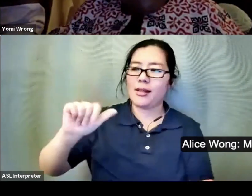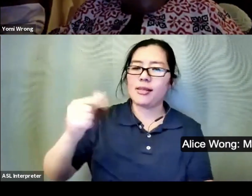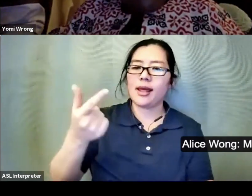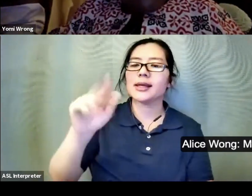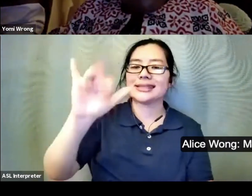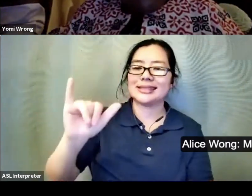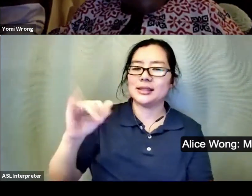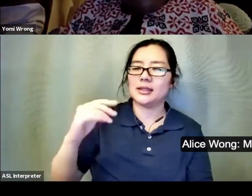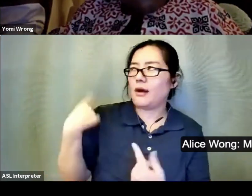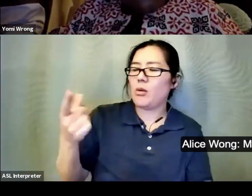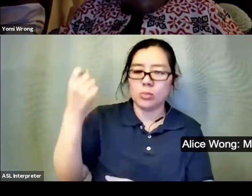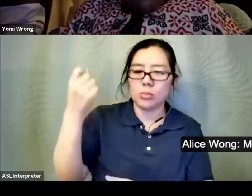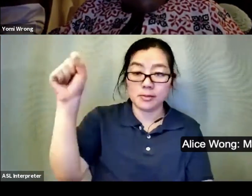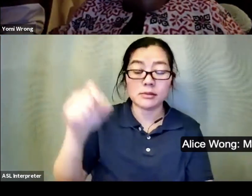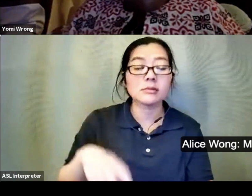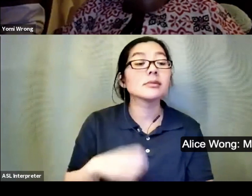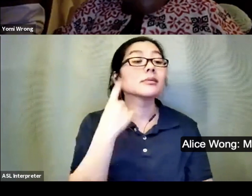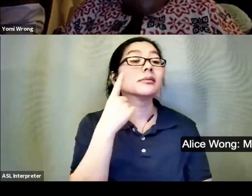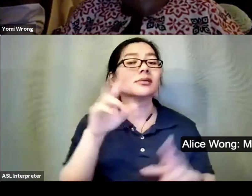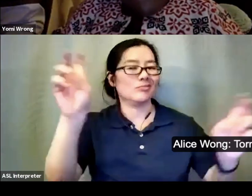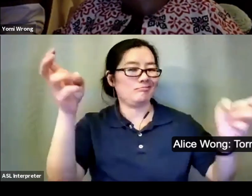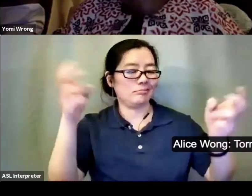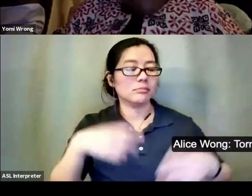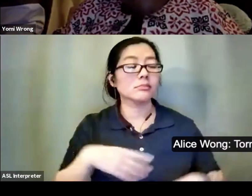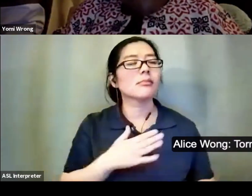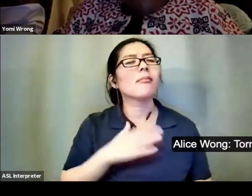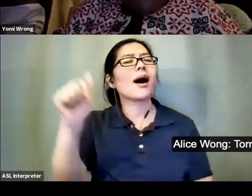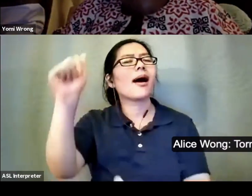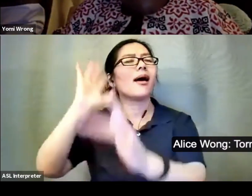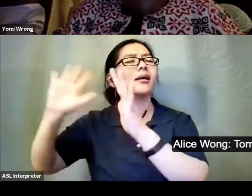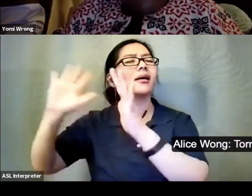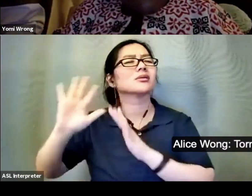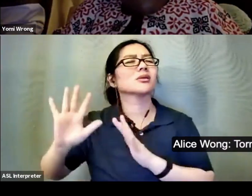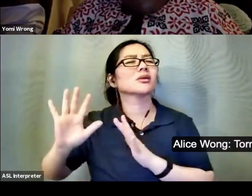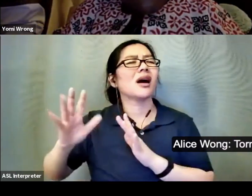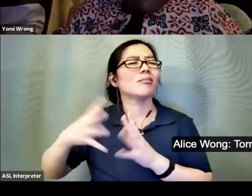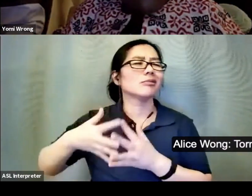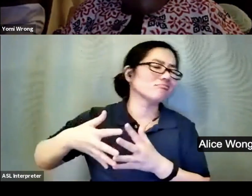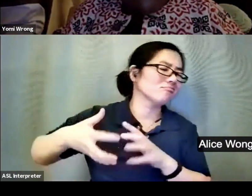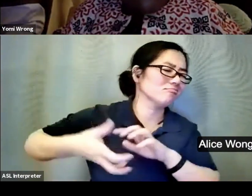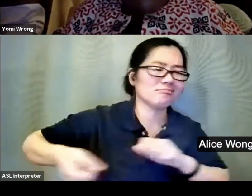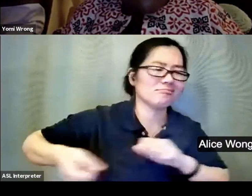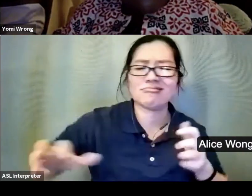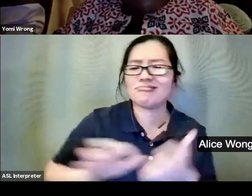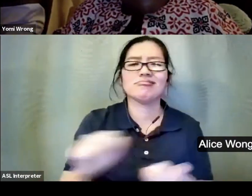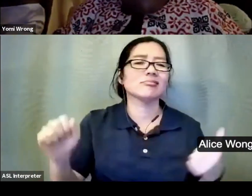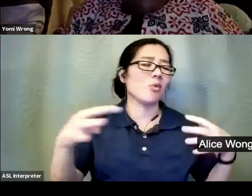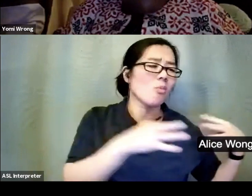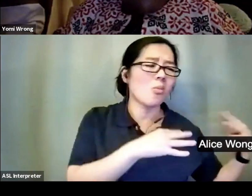My ancestors are people torn apart from loves by war and